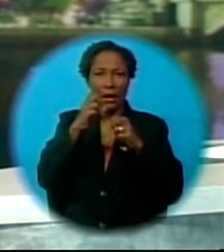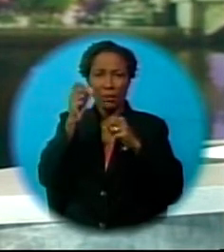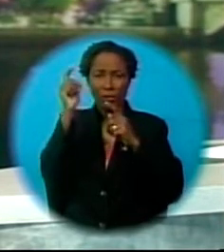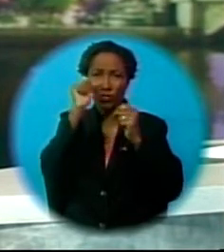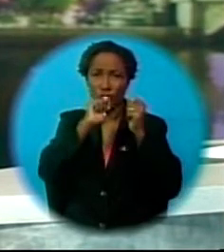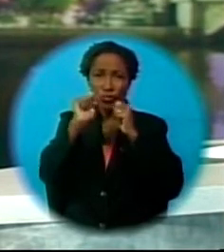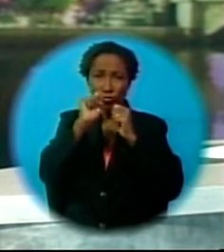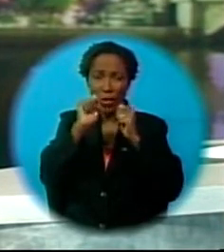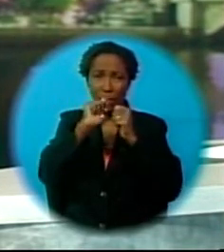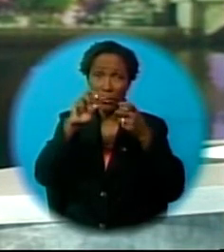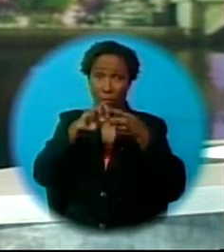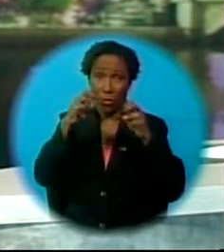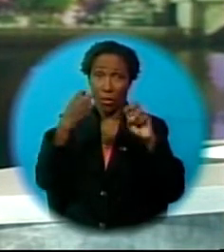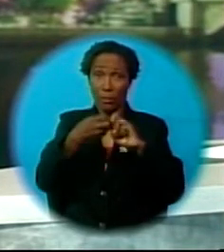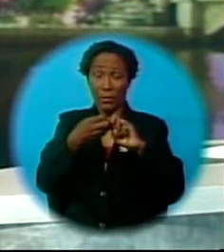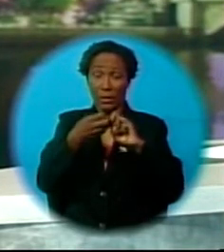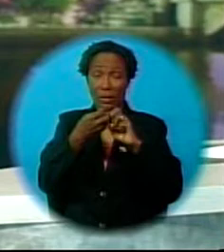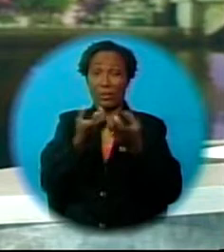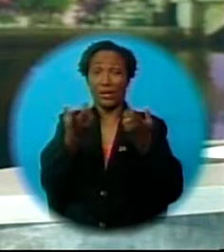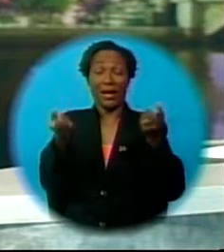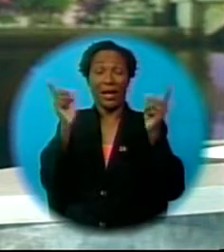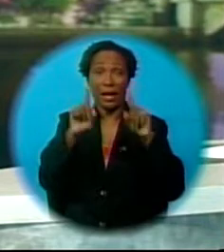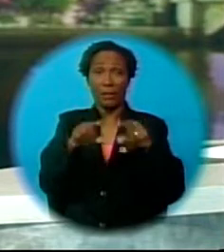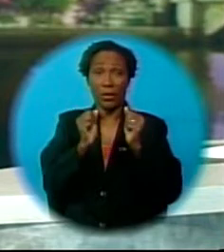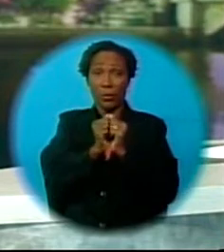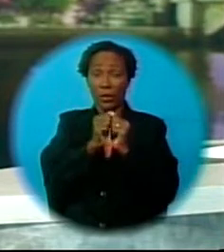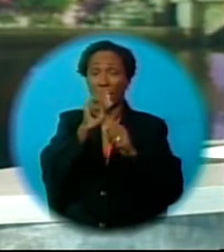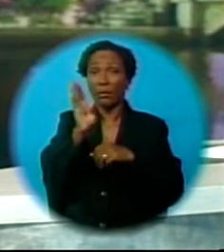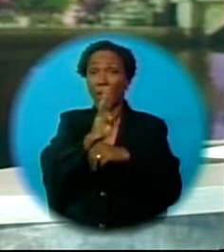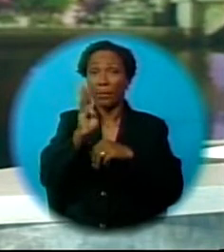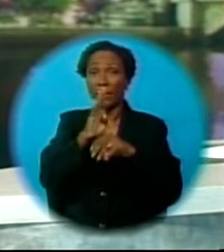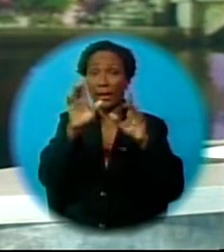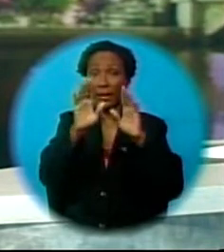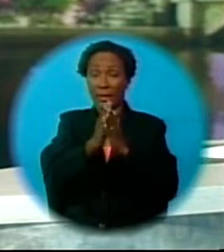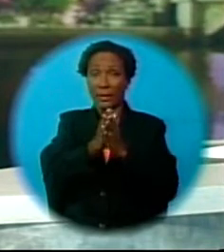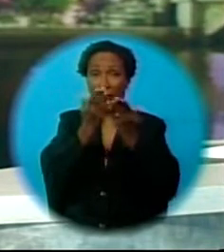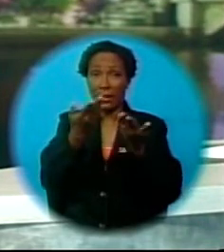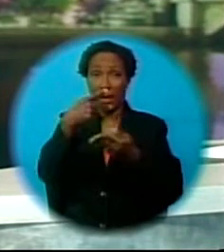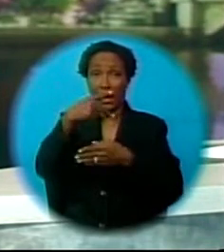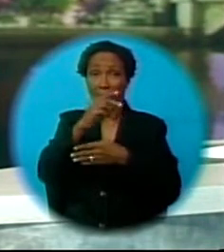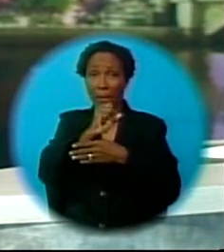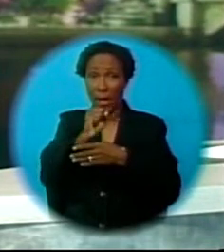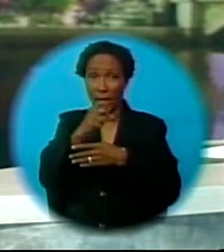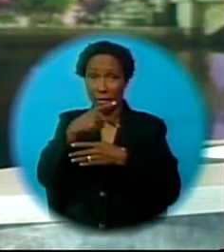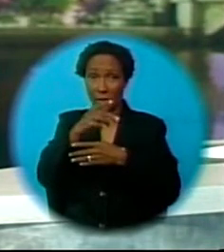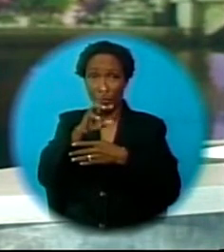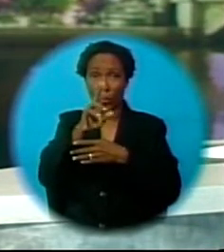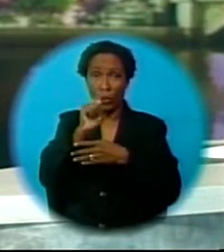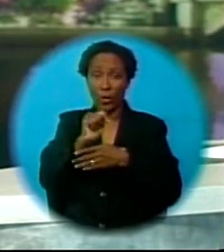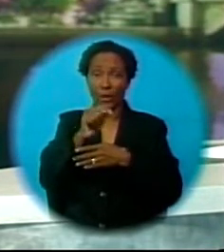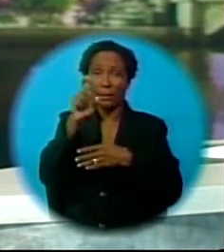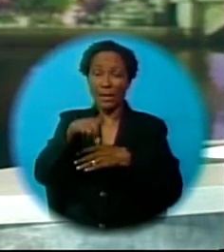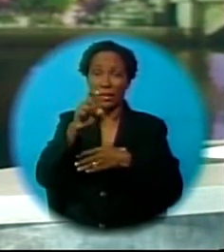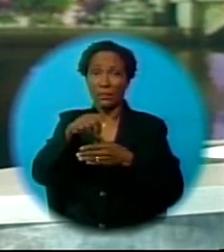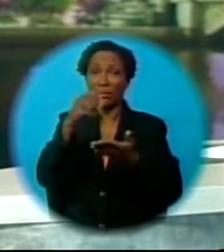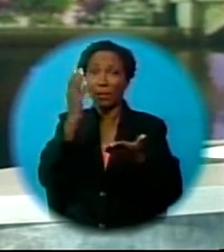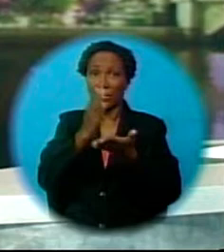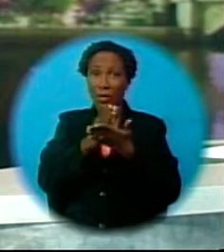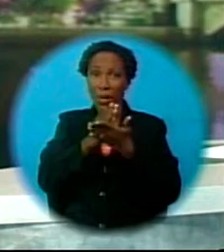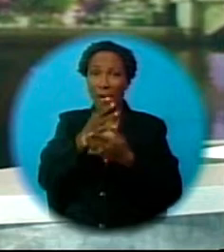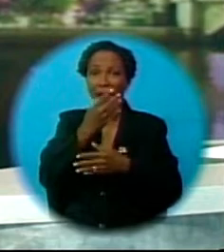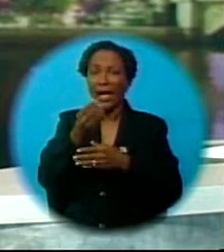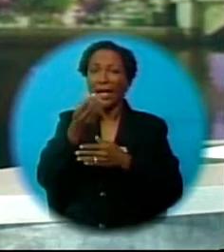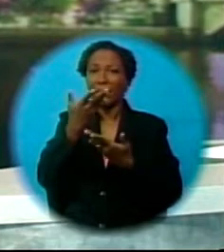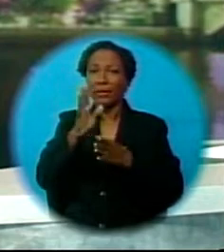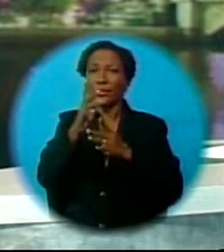including the Barbados passport, which must be stopped. He says government is prepared to make changes to ensure the fingerprinting of Barbadians at